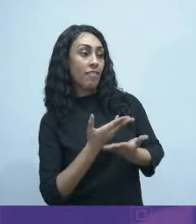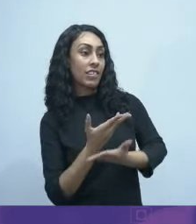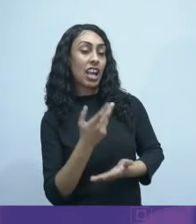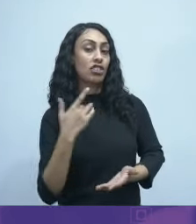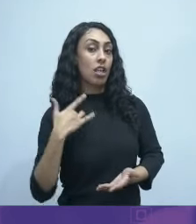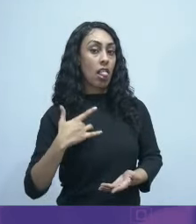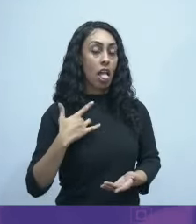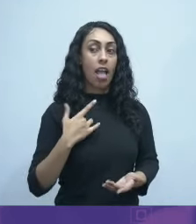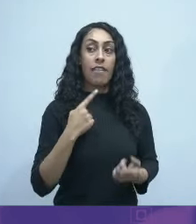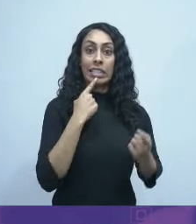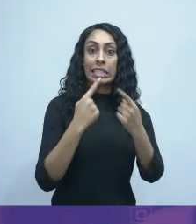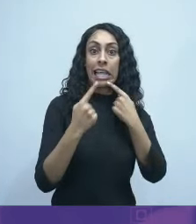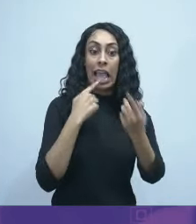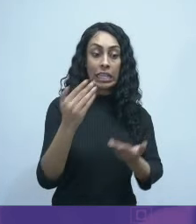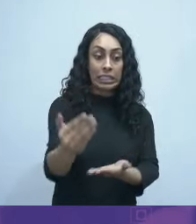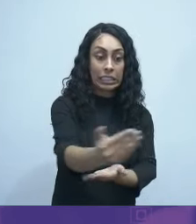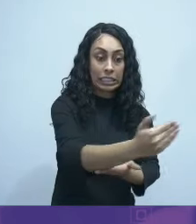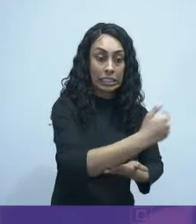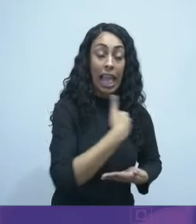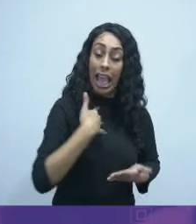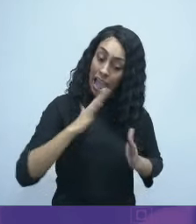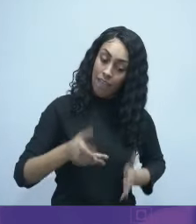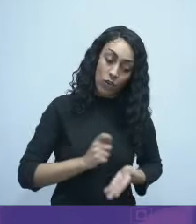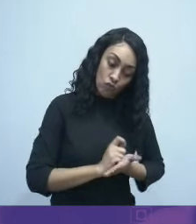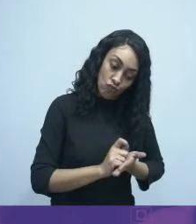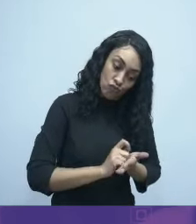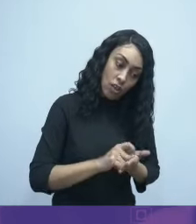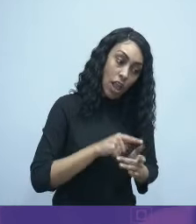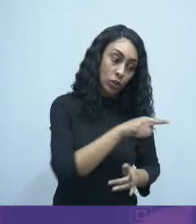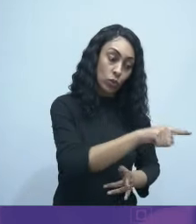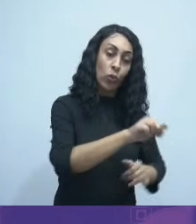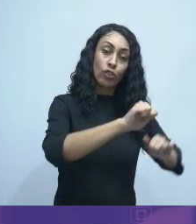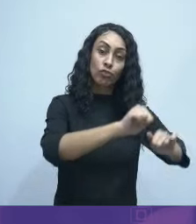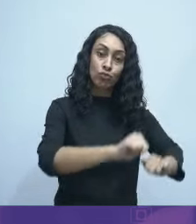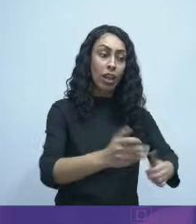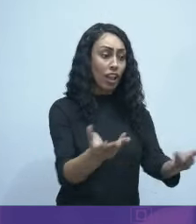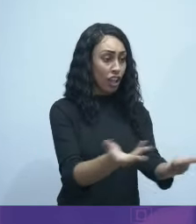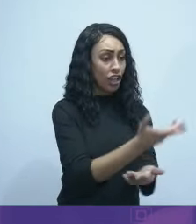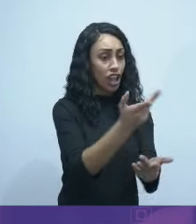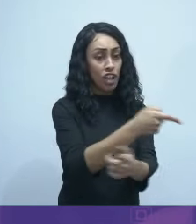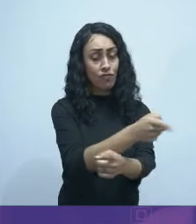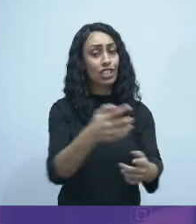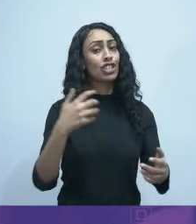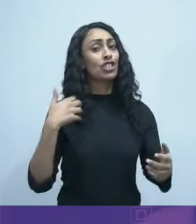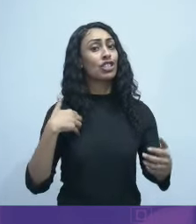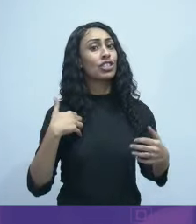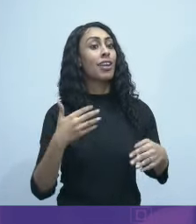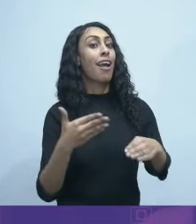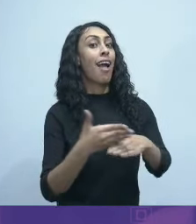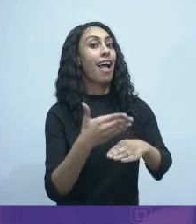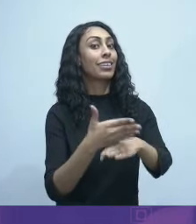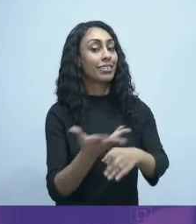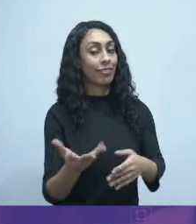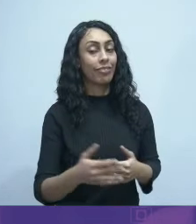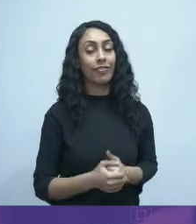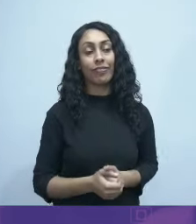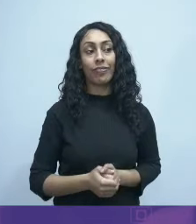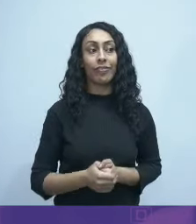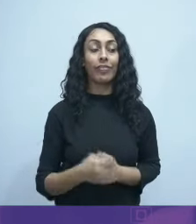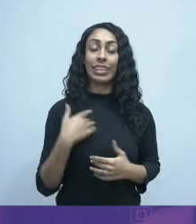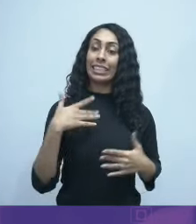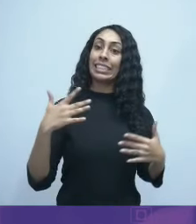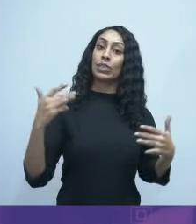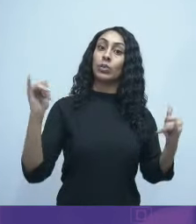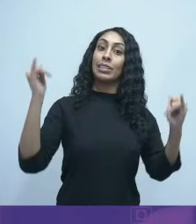data. I have to write to chairs and encourage them to be a bit more active. And I think we need to